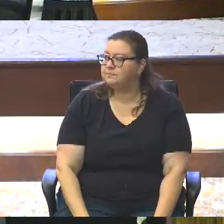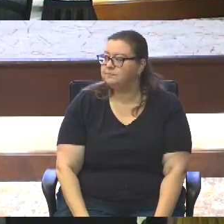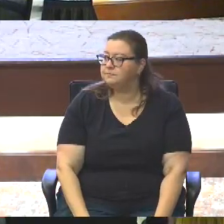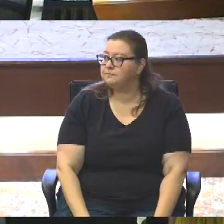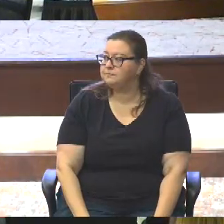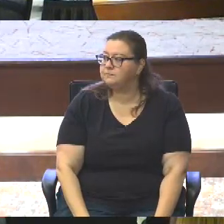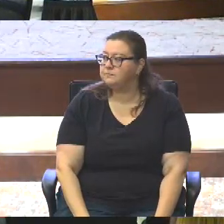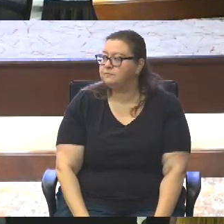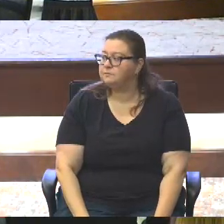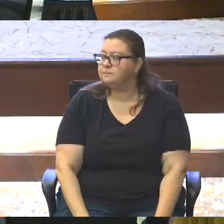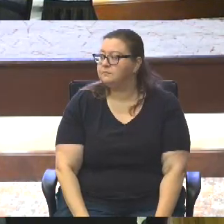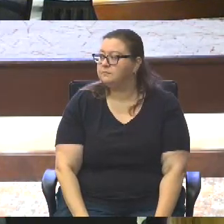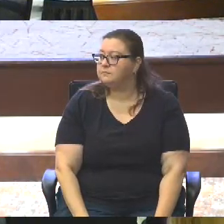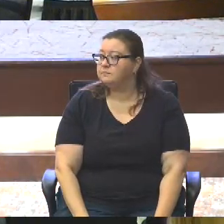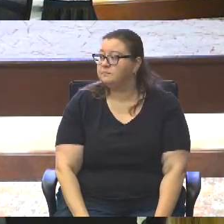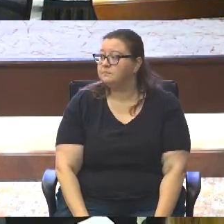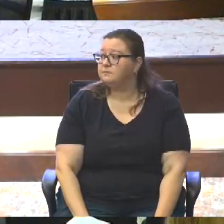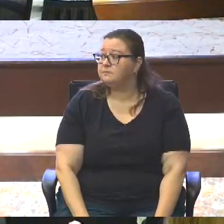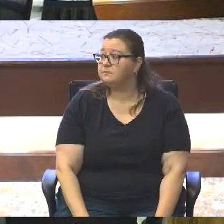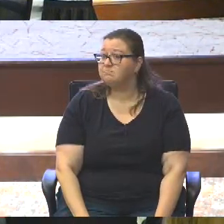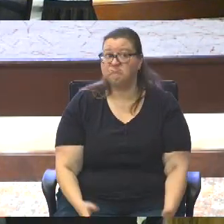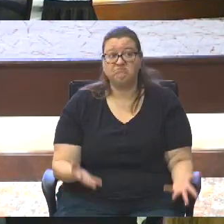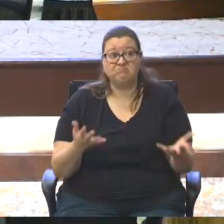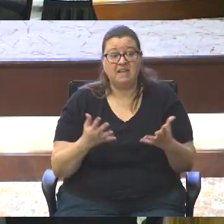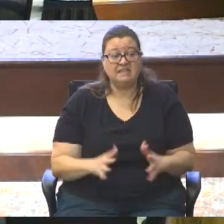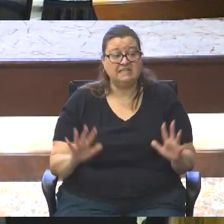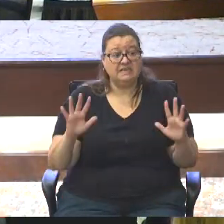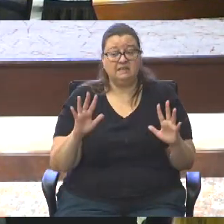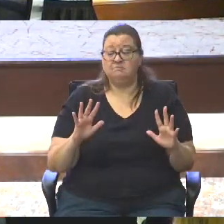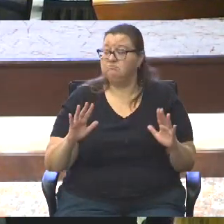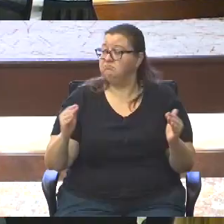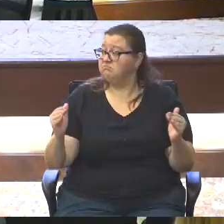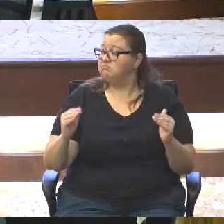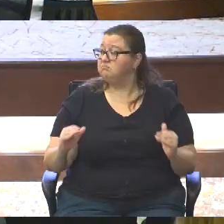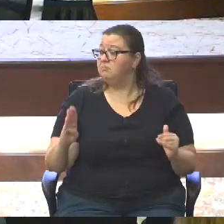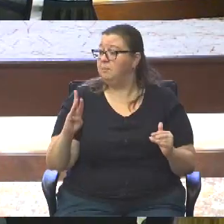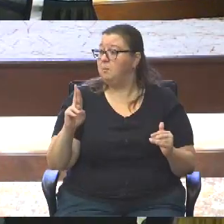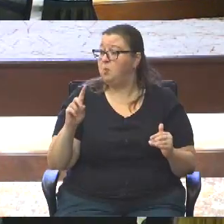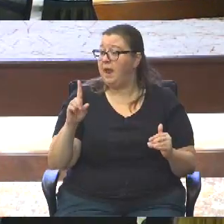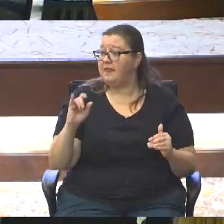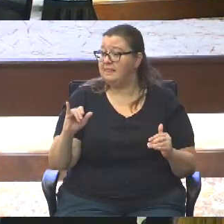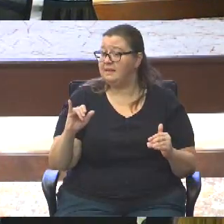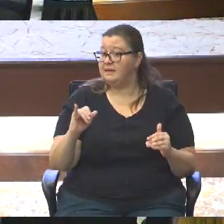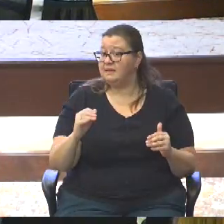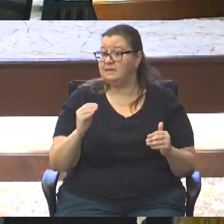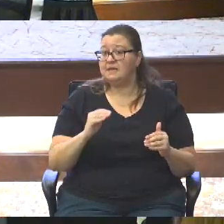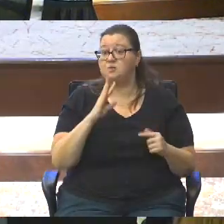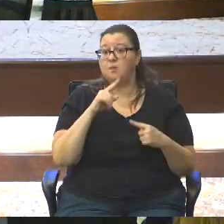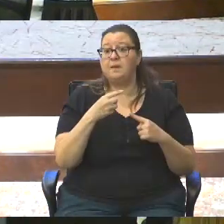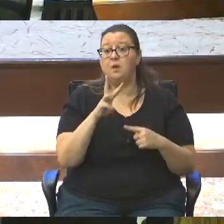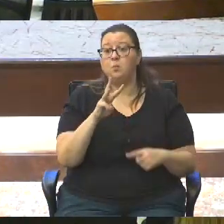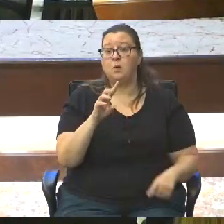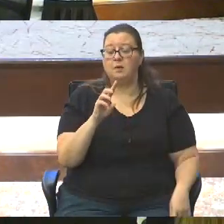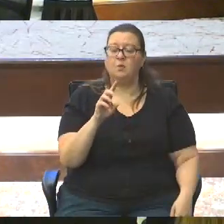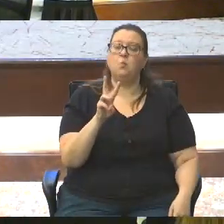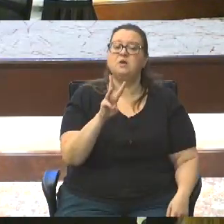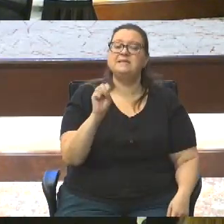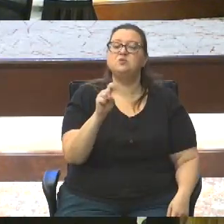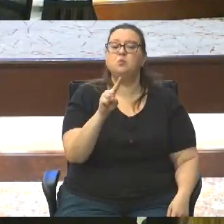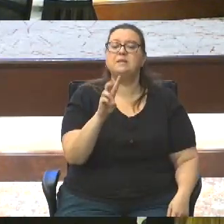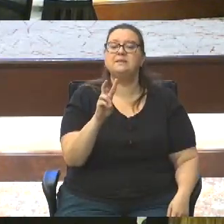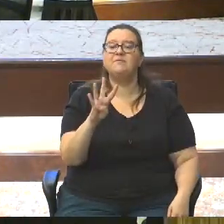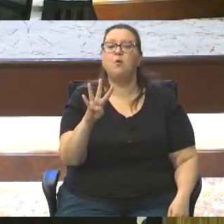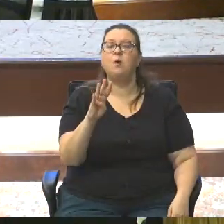Thanks. That is it for that item. Bradley, our next item is the work session 164. We're going to talk